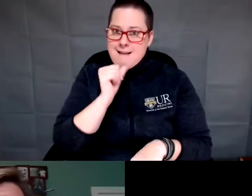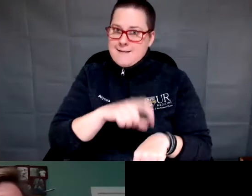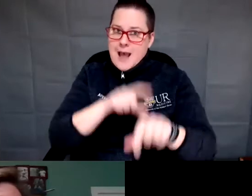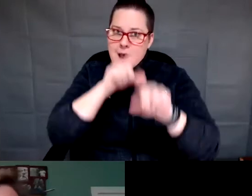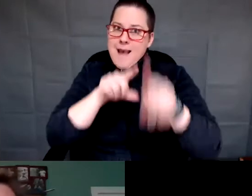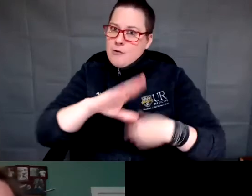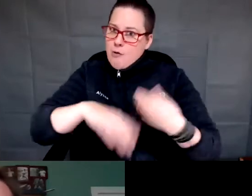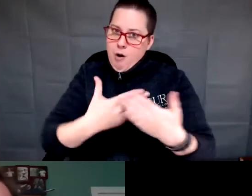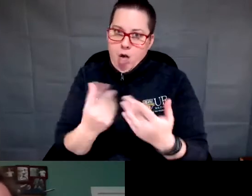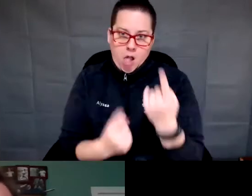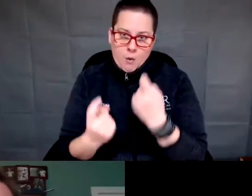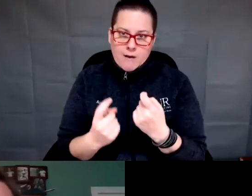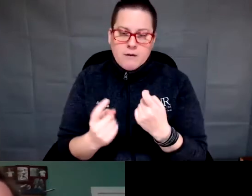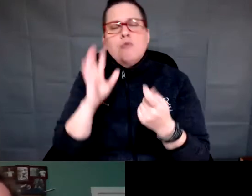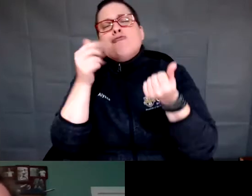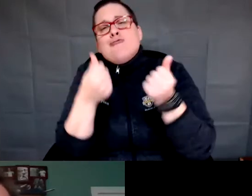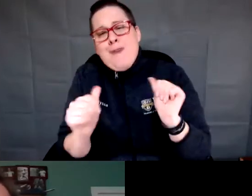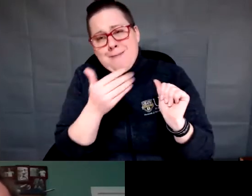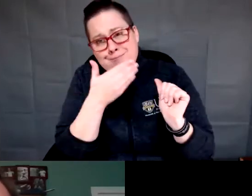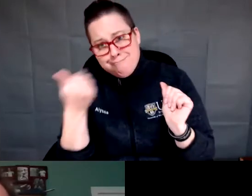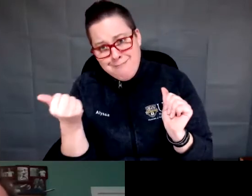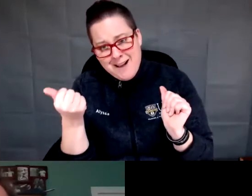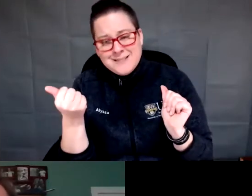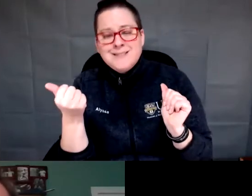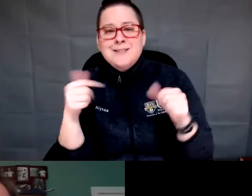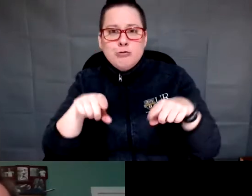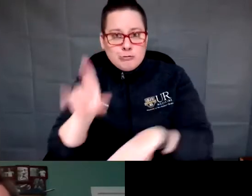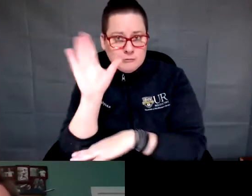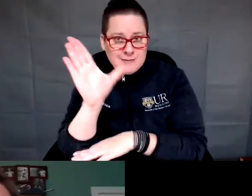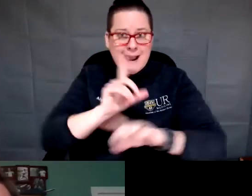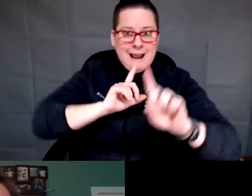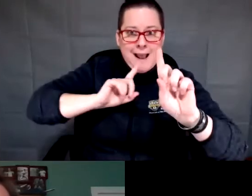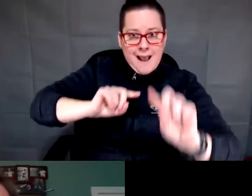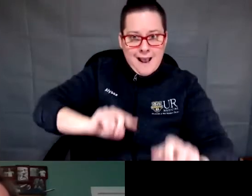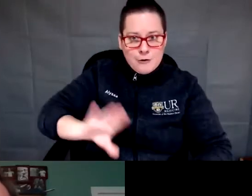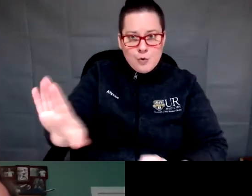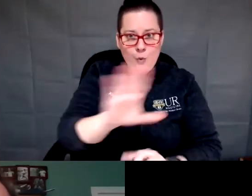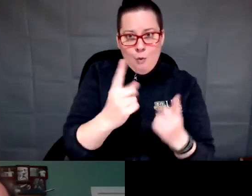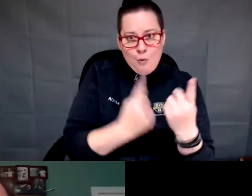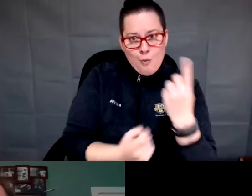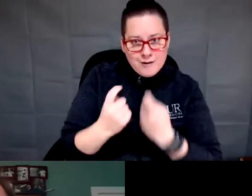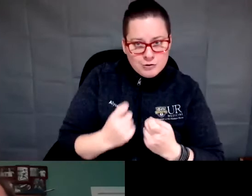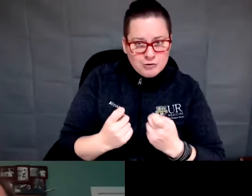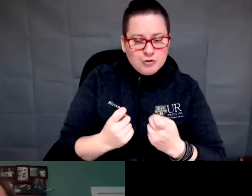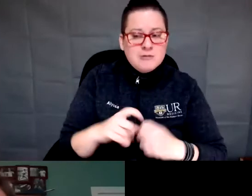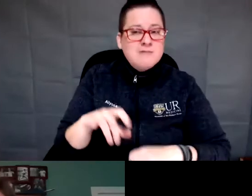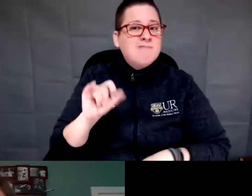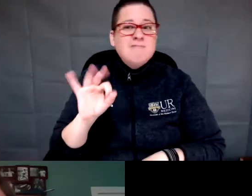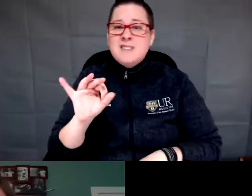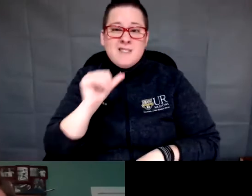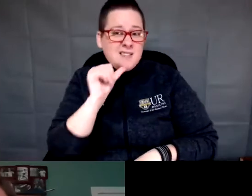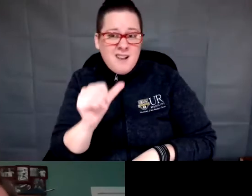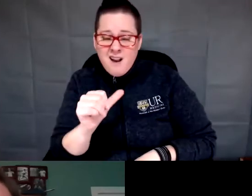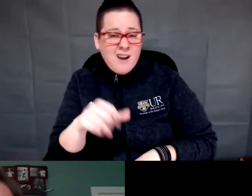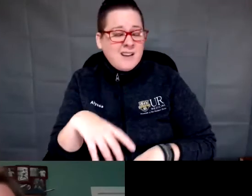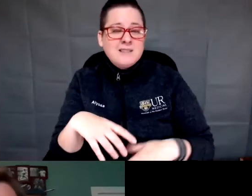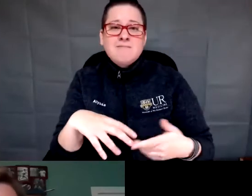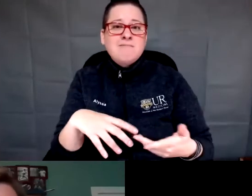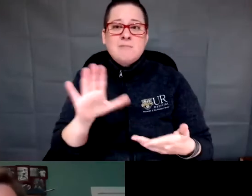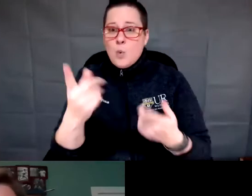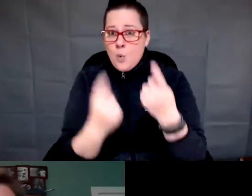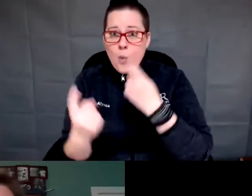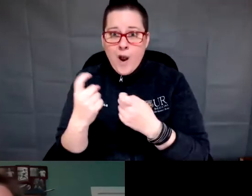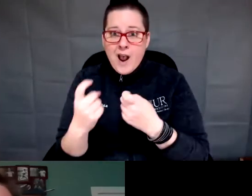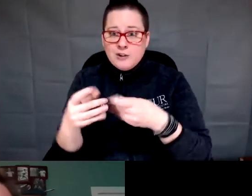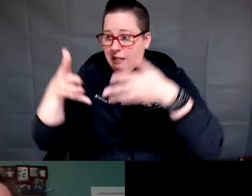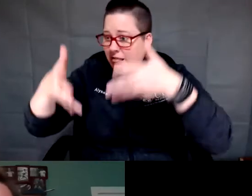them today. We're going to try, if we can, throughout the presentation to handle questions. But we promise that if we don't get to them during